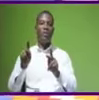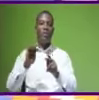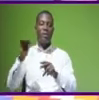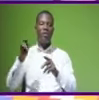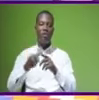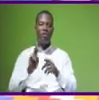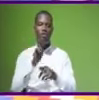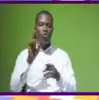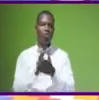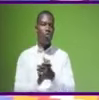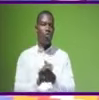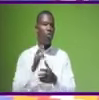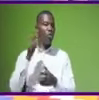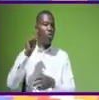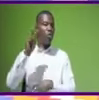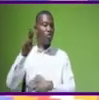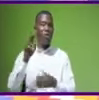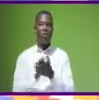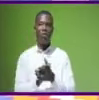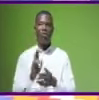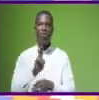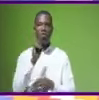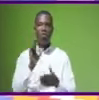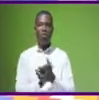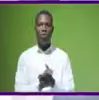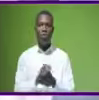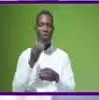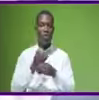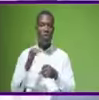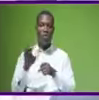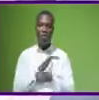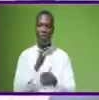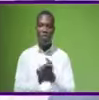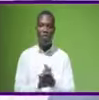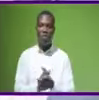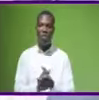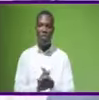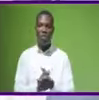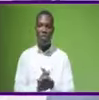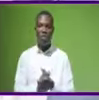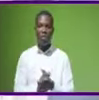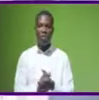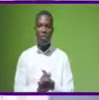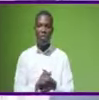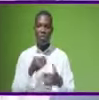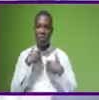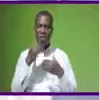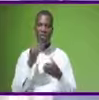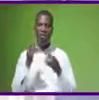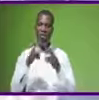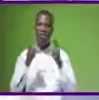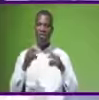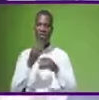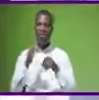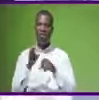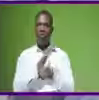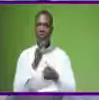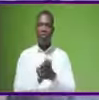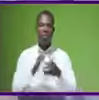platform to be used. Yan Shen Ye, Nayan Kang, who said, Krobi wa, Krobi etuasu, Madam Wasi.